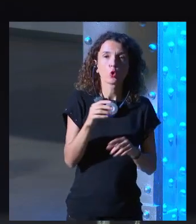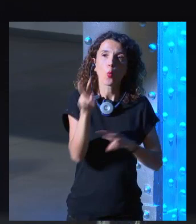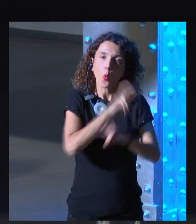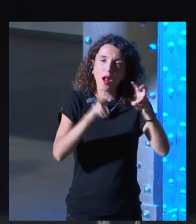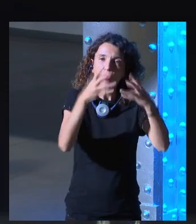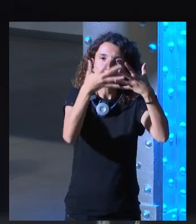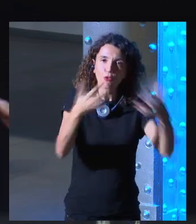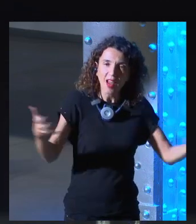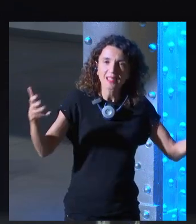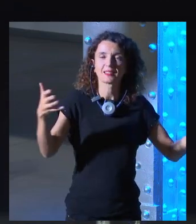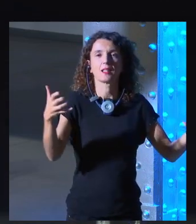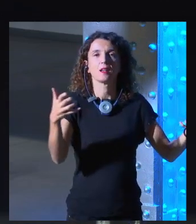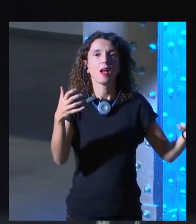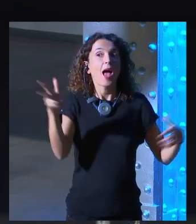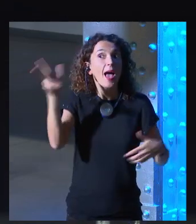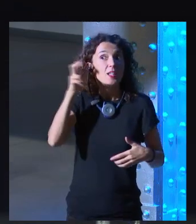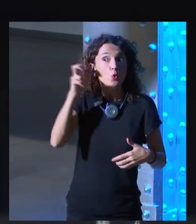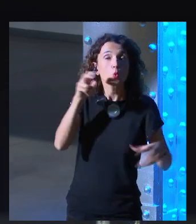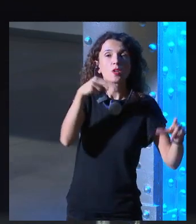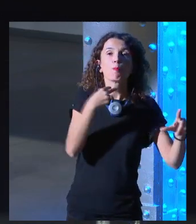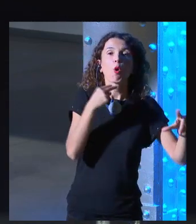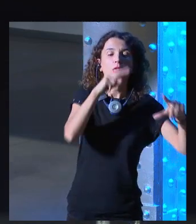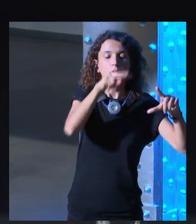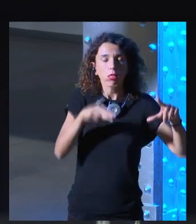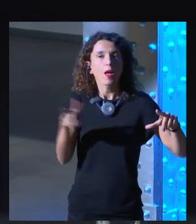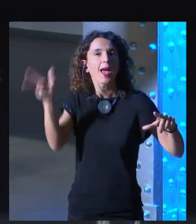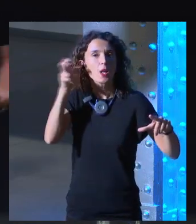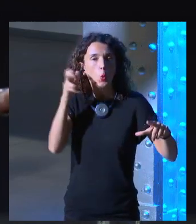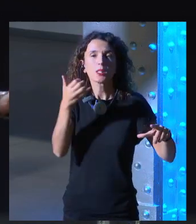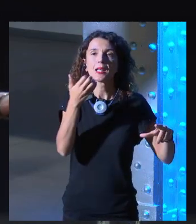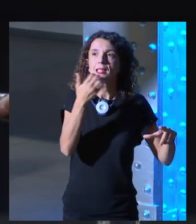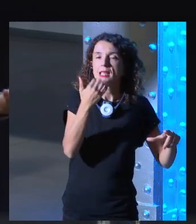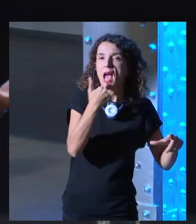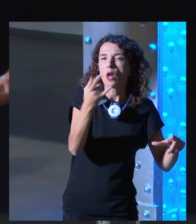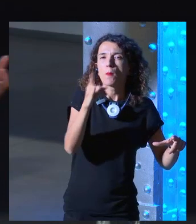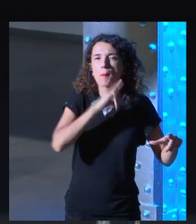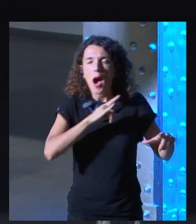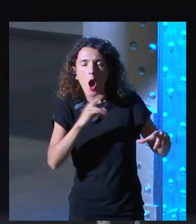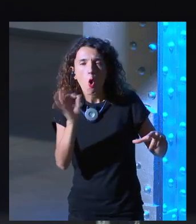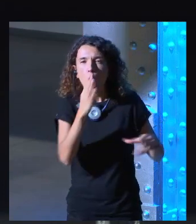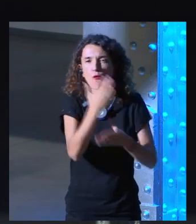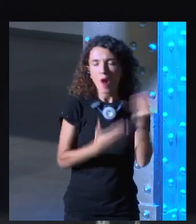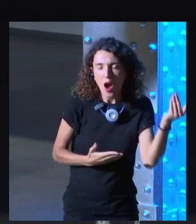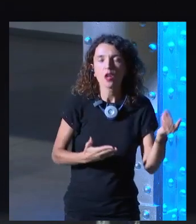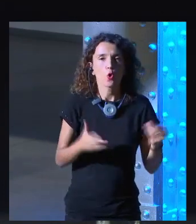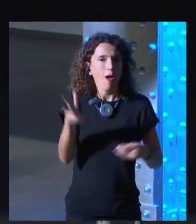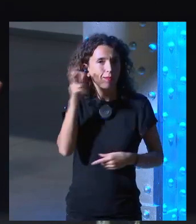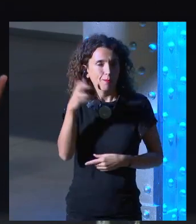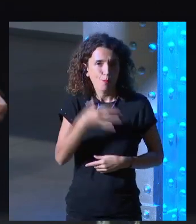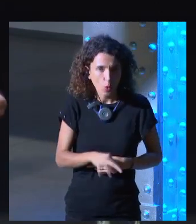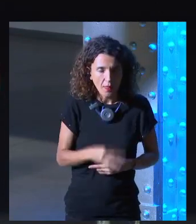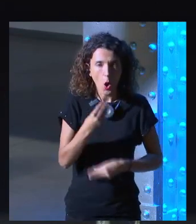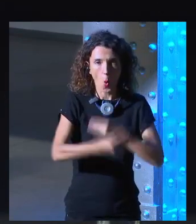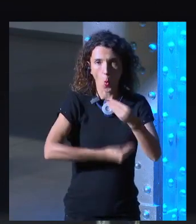it's going wrong, instead of just rushing to the end and writing the next one. You use the techniques or the skills that poets